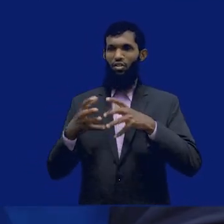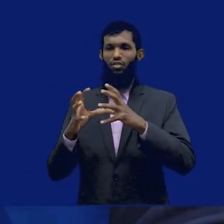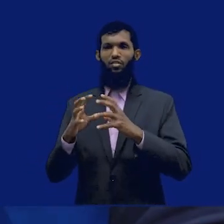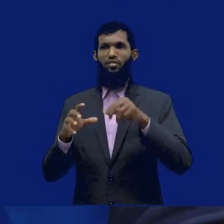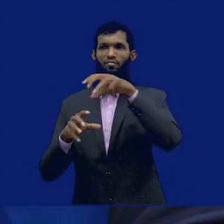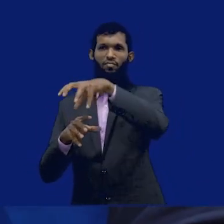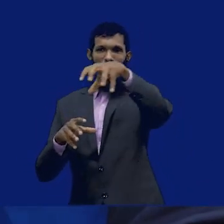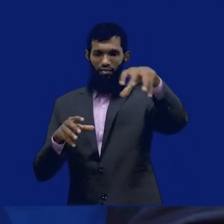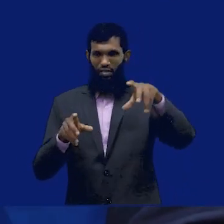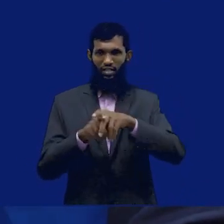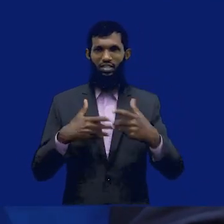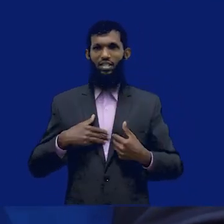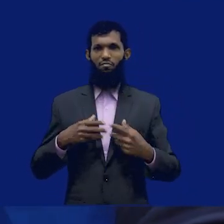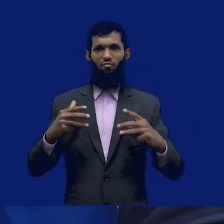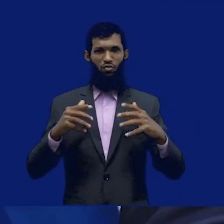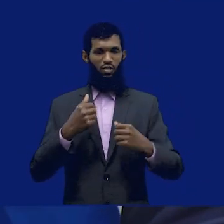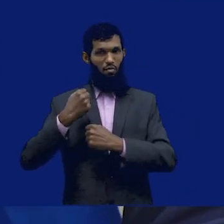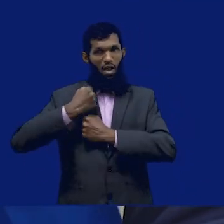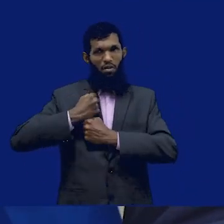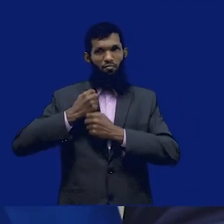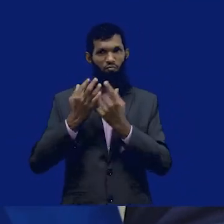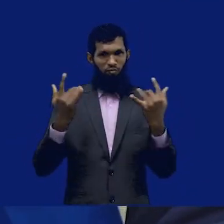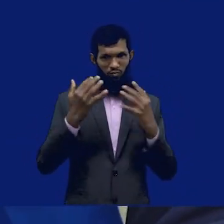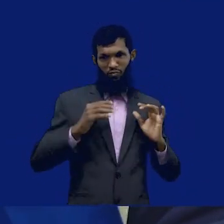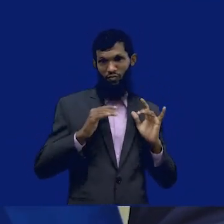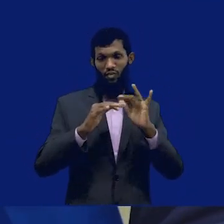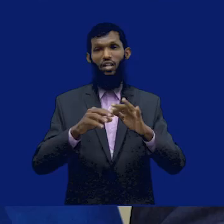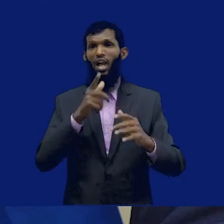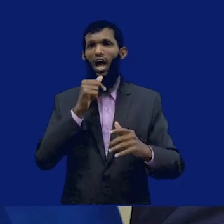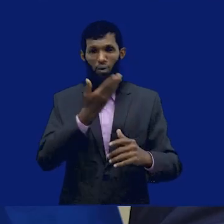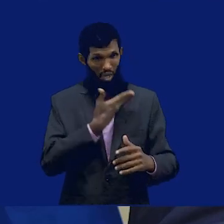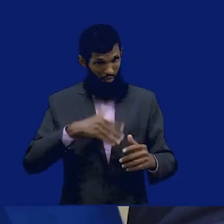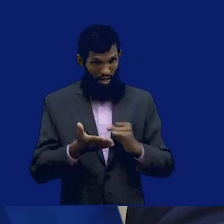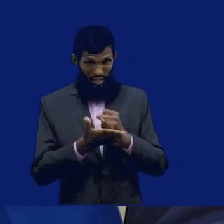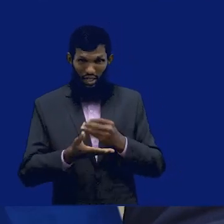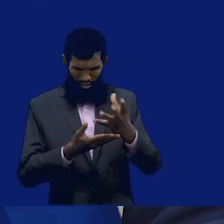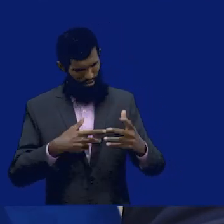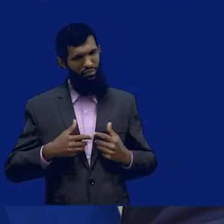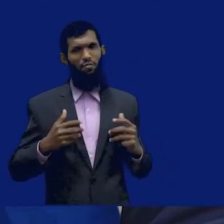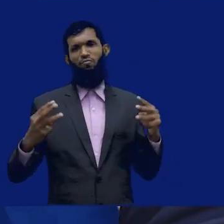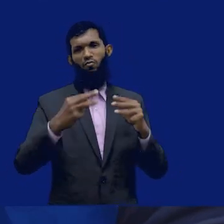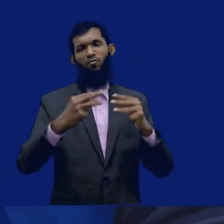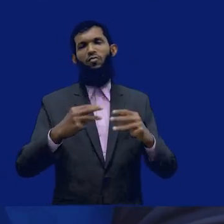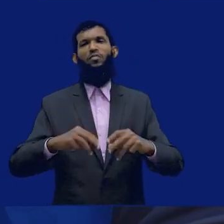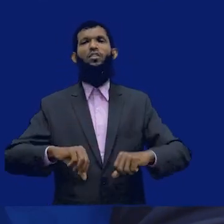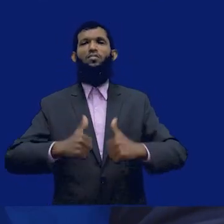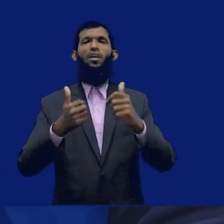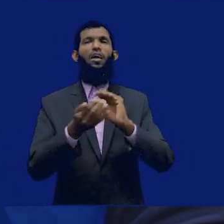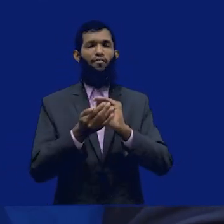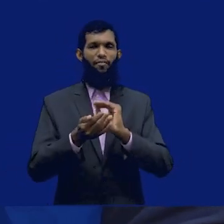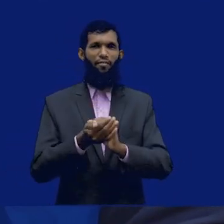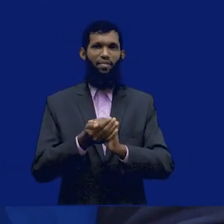sent Muslim armies into various parts of Arabia, and he fought with those people who refused to pay